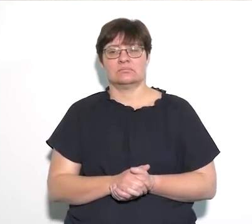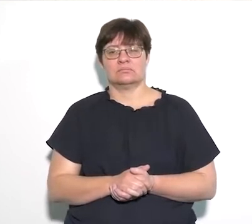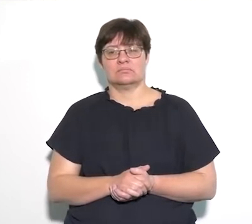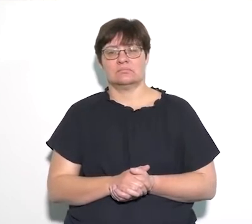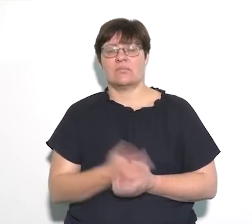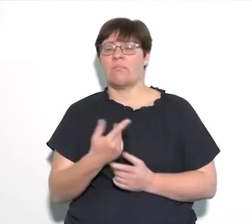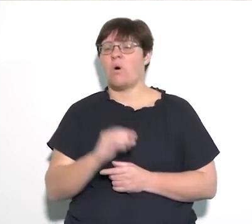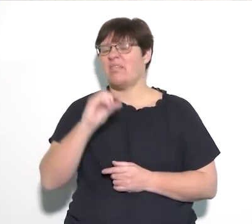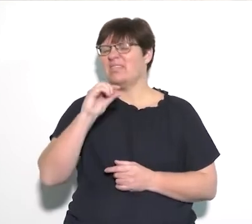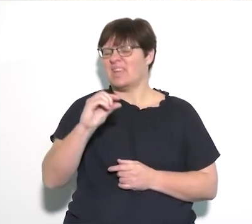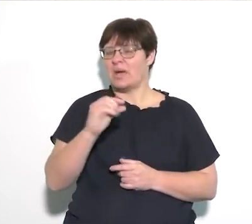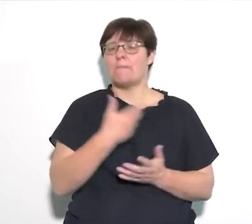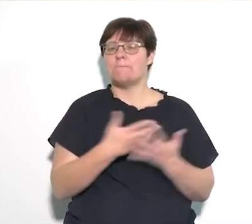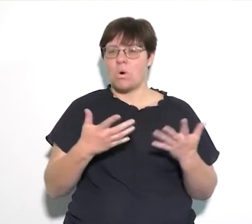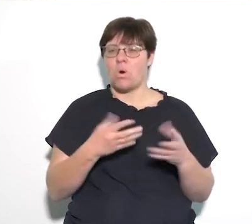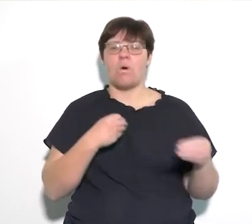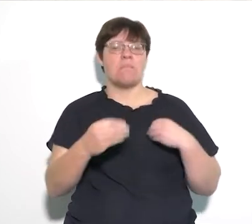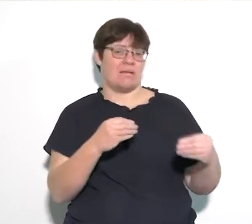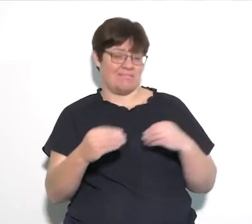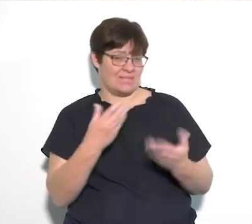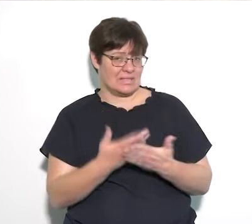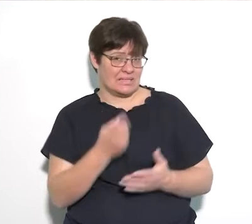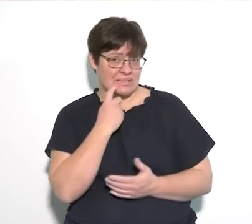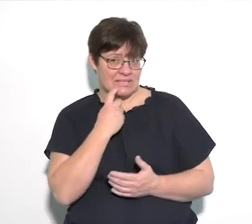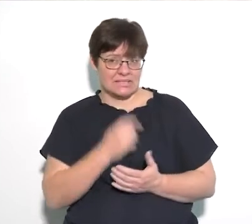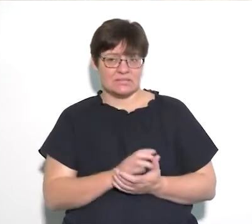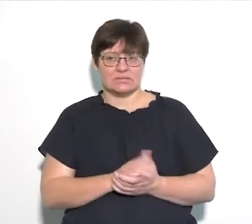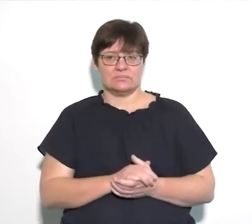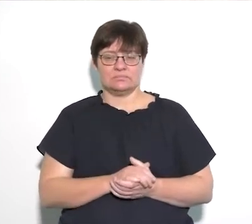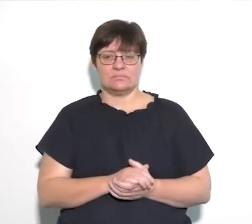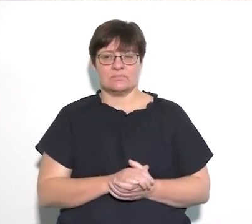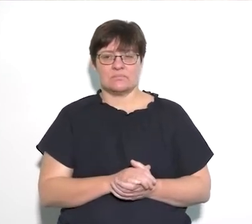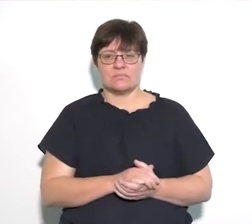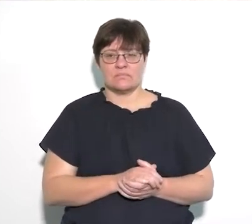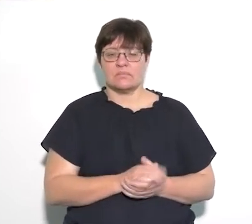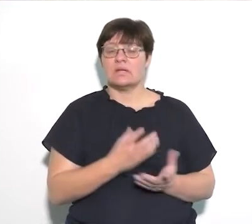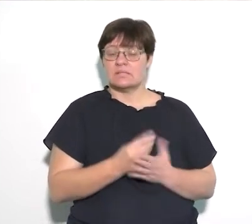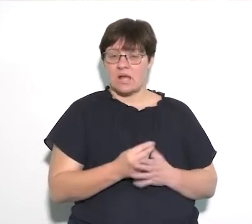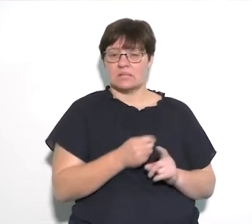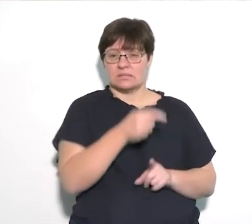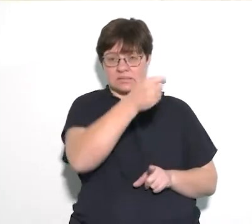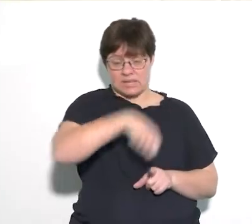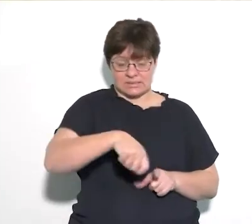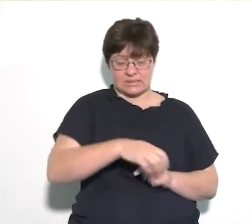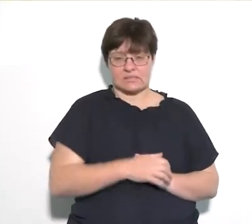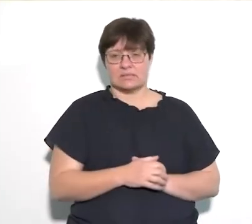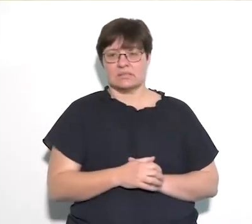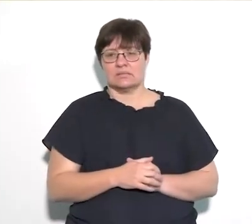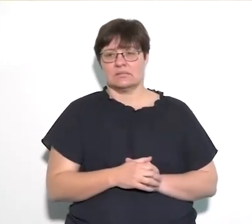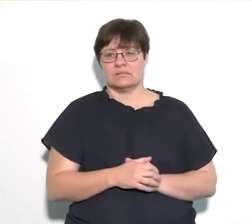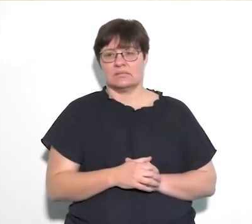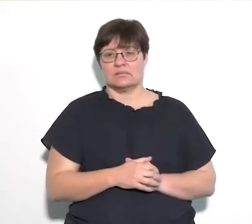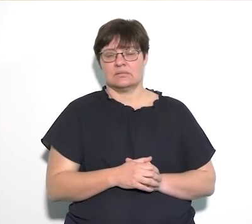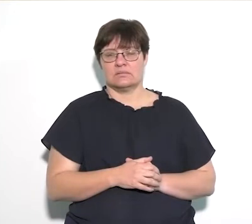This lid is also thickish plastic, but it's more pliable. So I can start with a craft knife